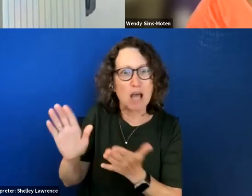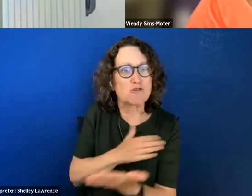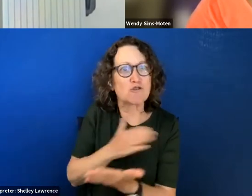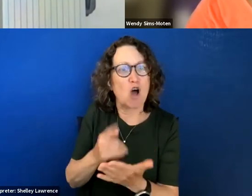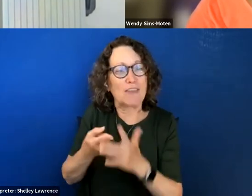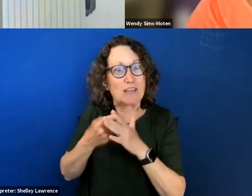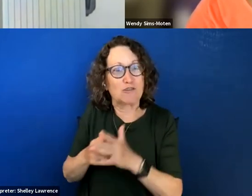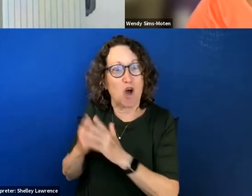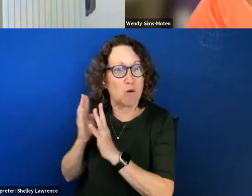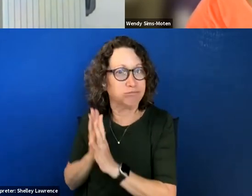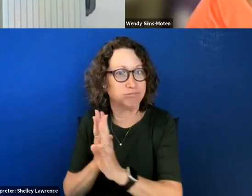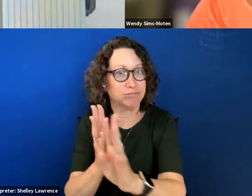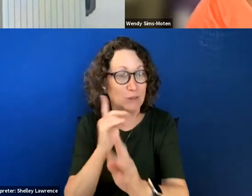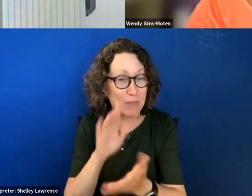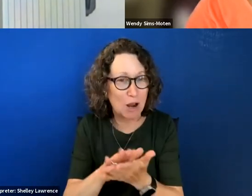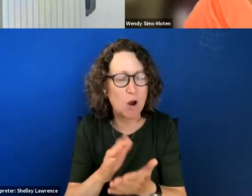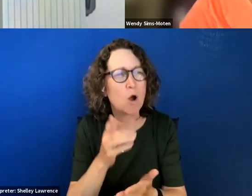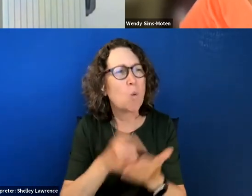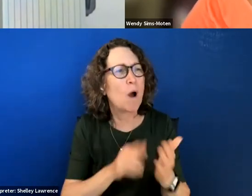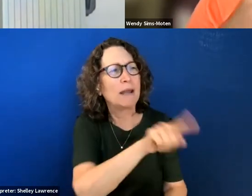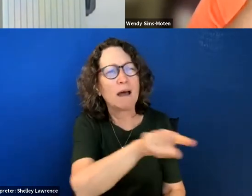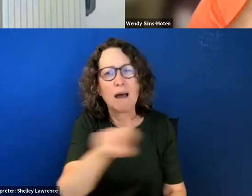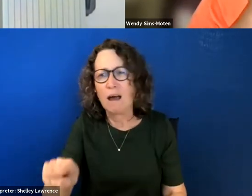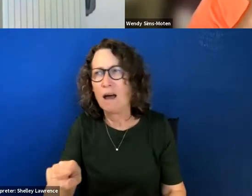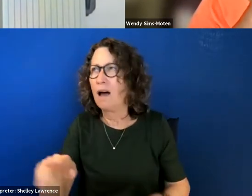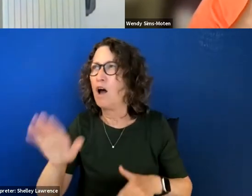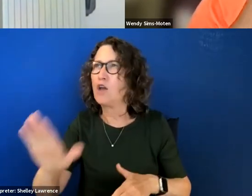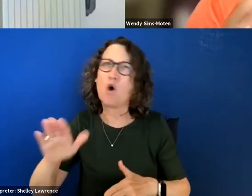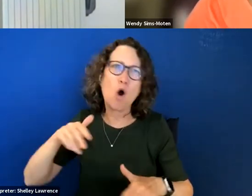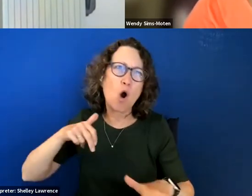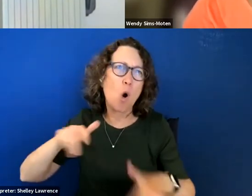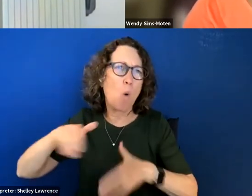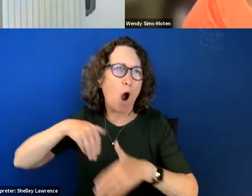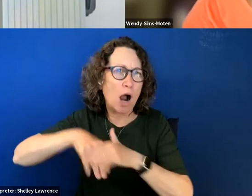songs would be symbolic of their own walk on to the